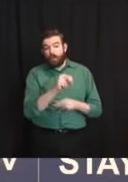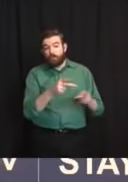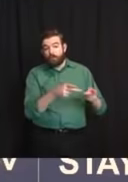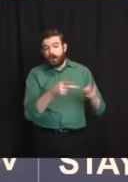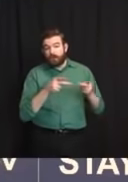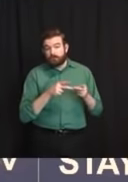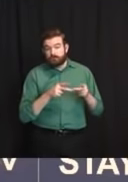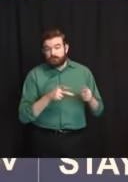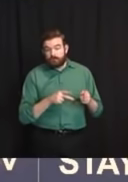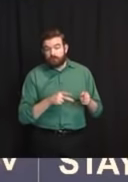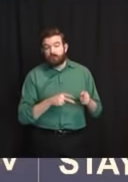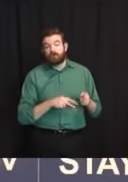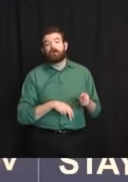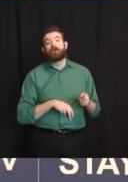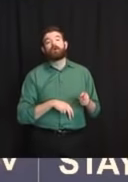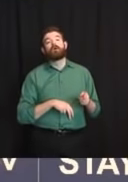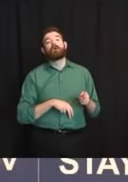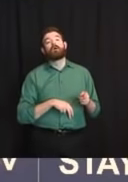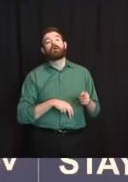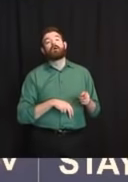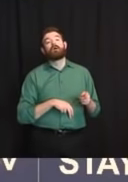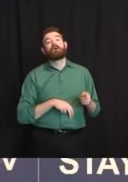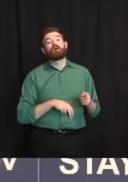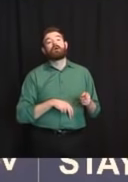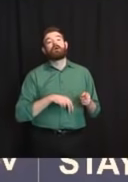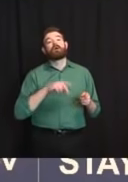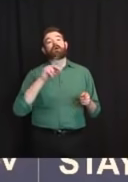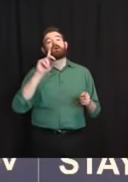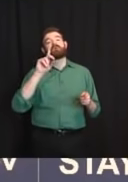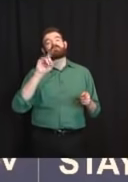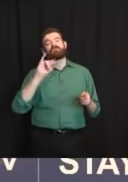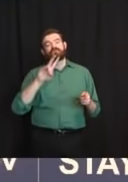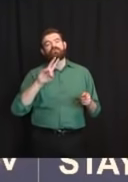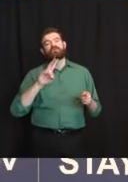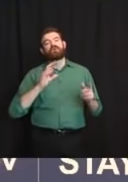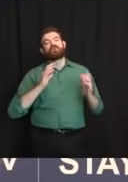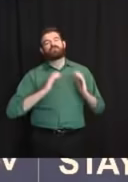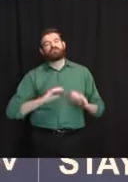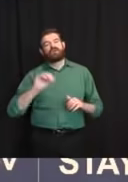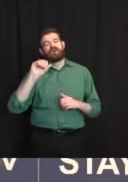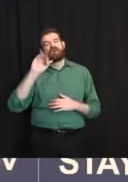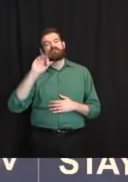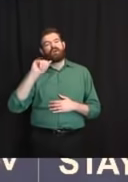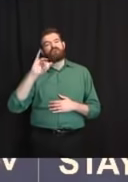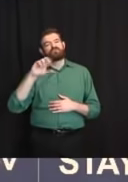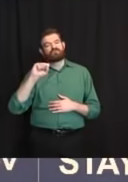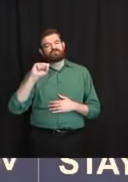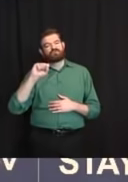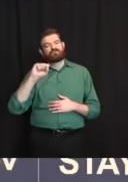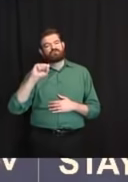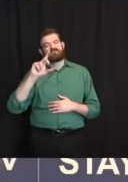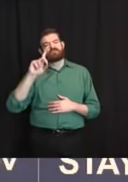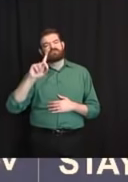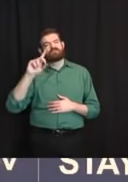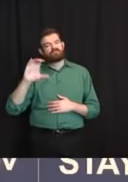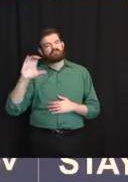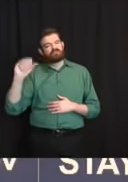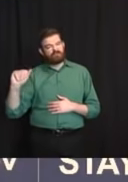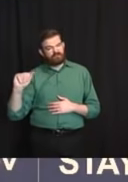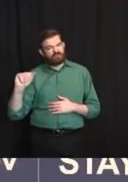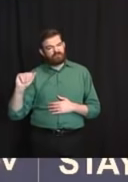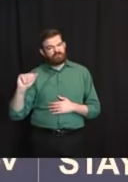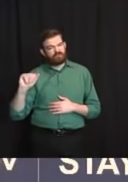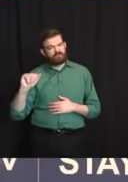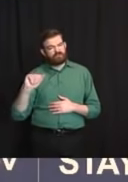for single-room centers that are associated with physician offices, and then CMS-certified ambulatory